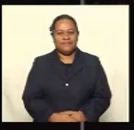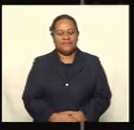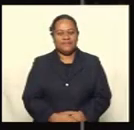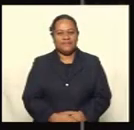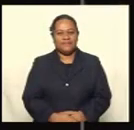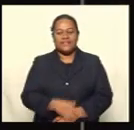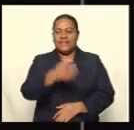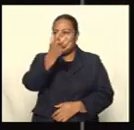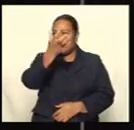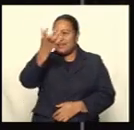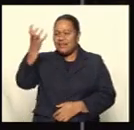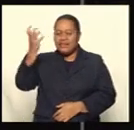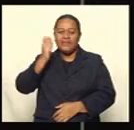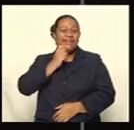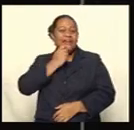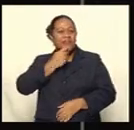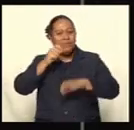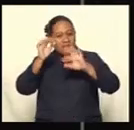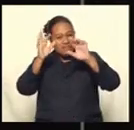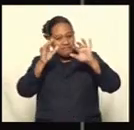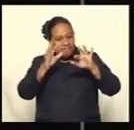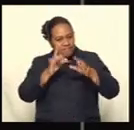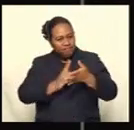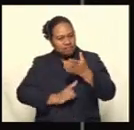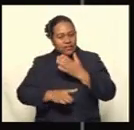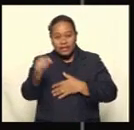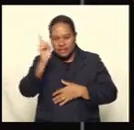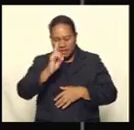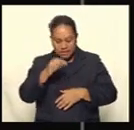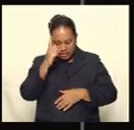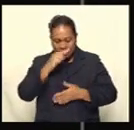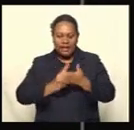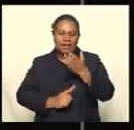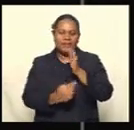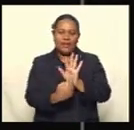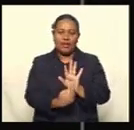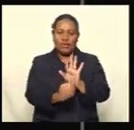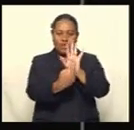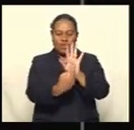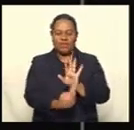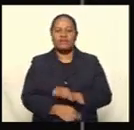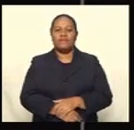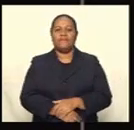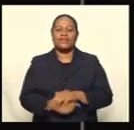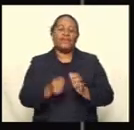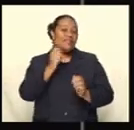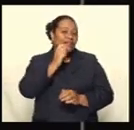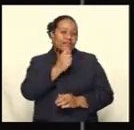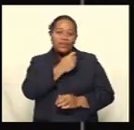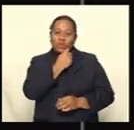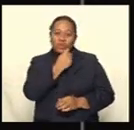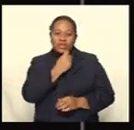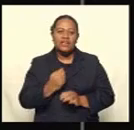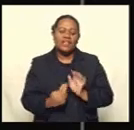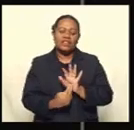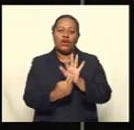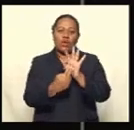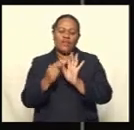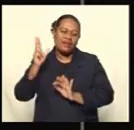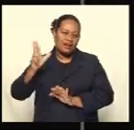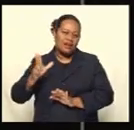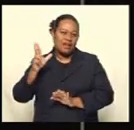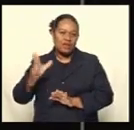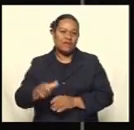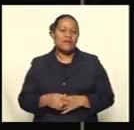Cloudy periods with some showers and possible thunderstorms over the northern part of Vanua Levu, Taveuni and northern Lau group, mainly